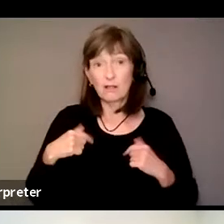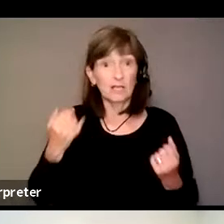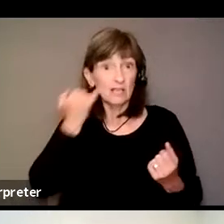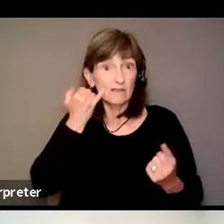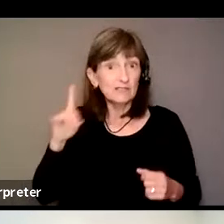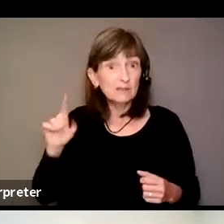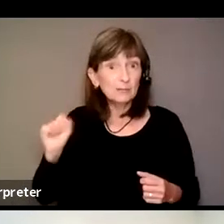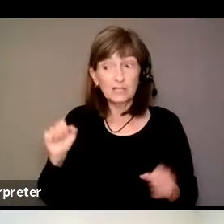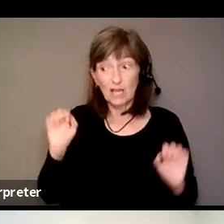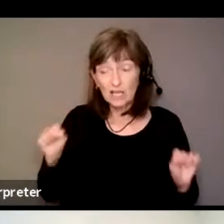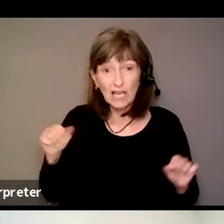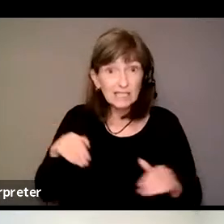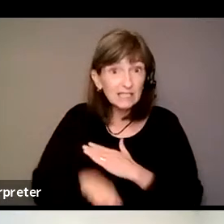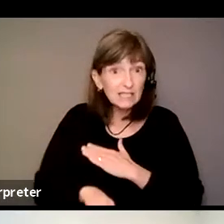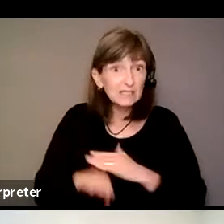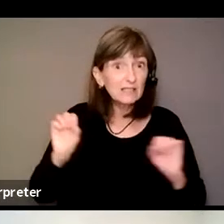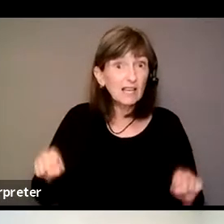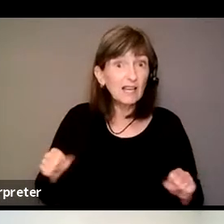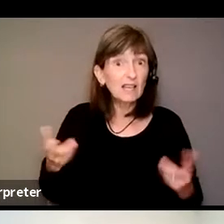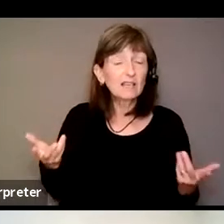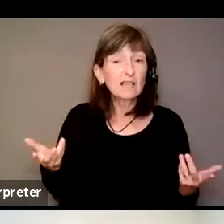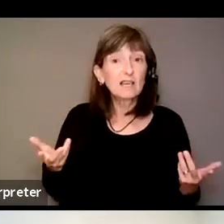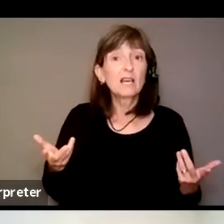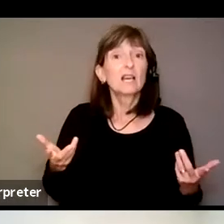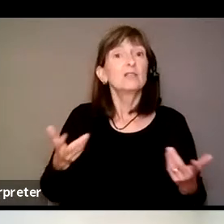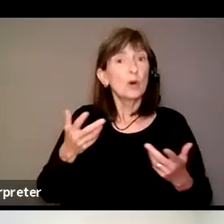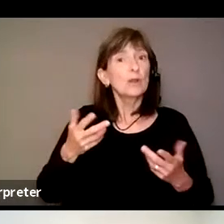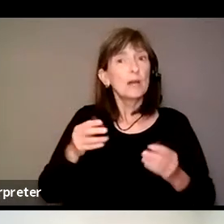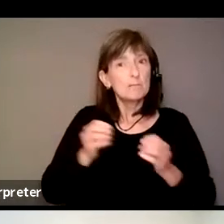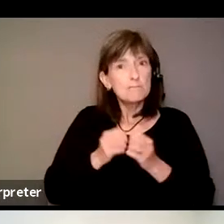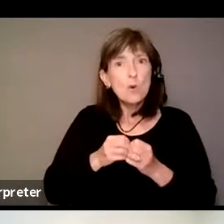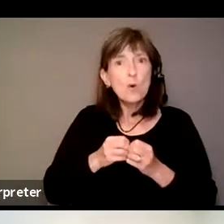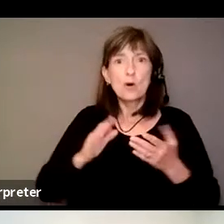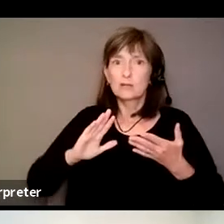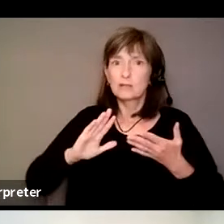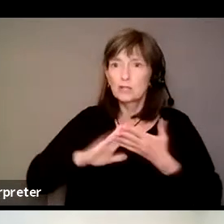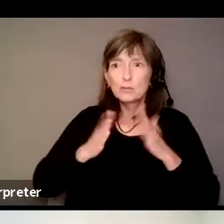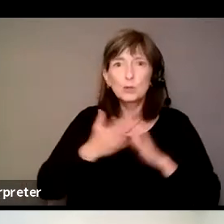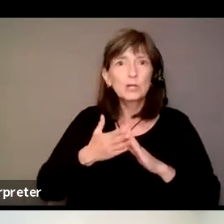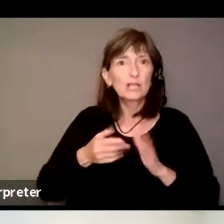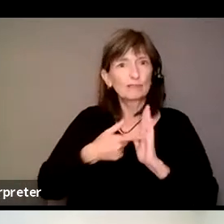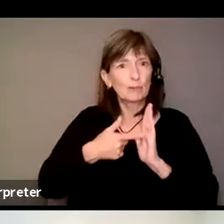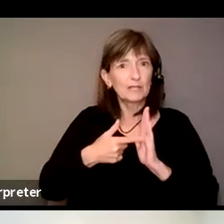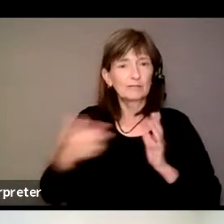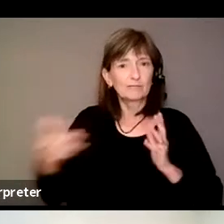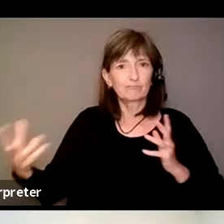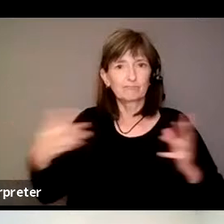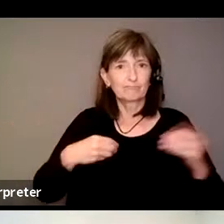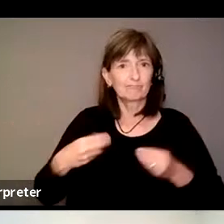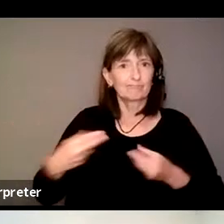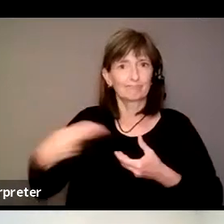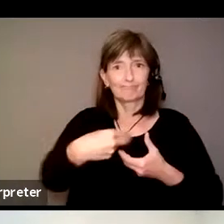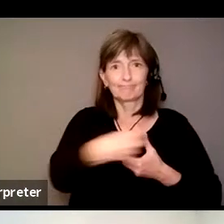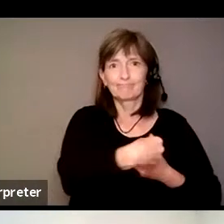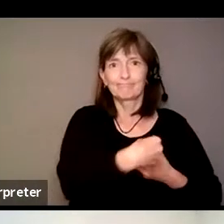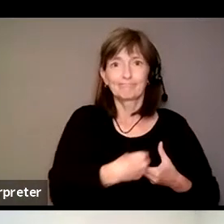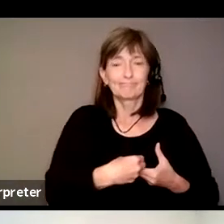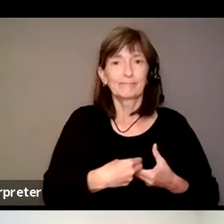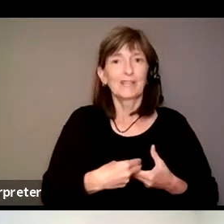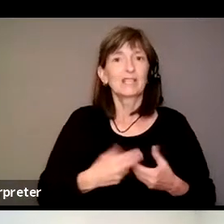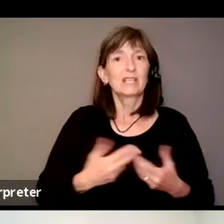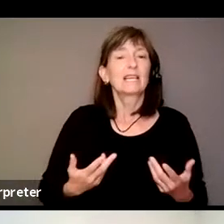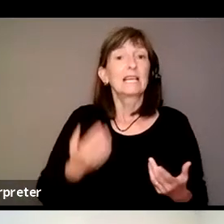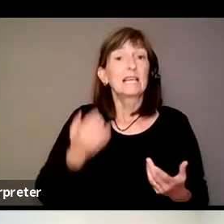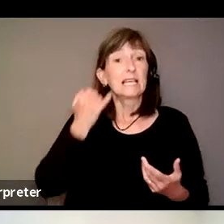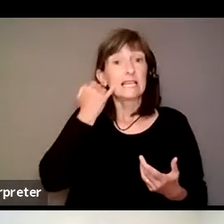council politics, and just the entire community of being on council is like, it's a lot easier for people to break into that. When we look at